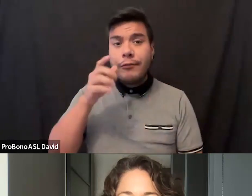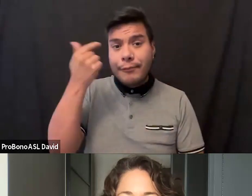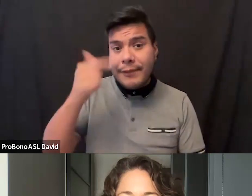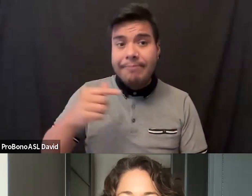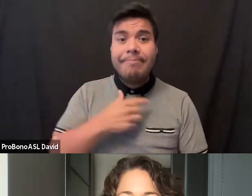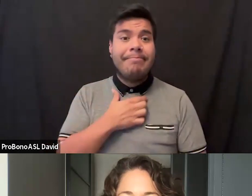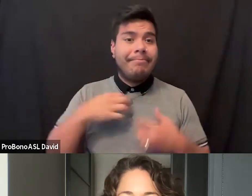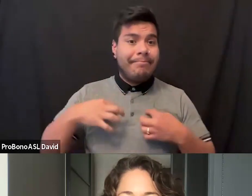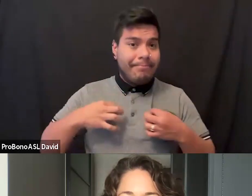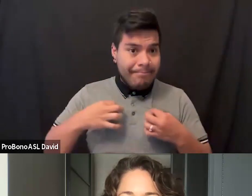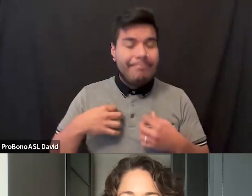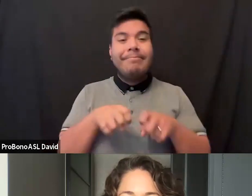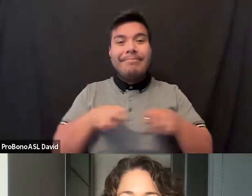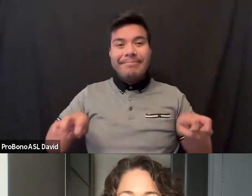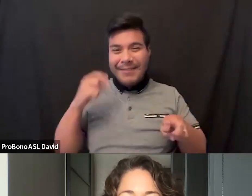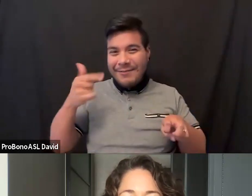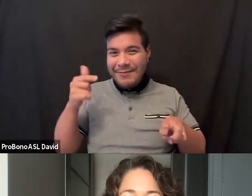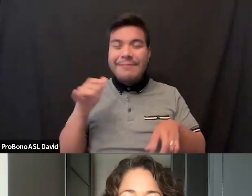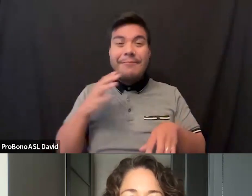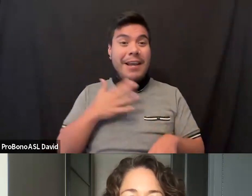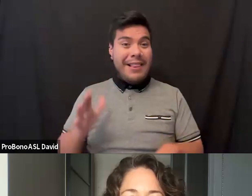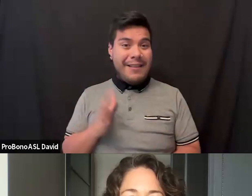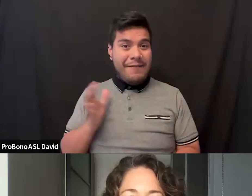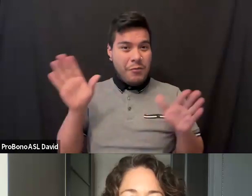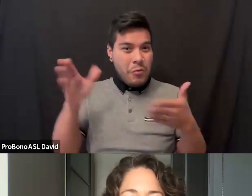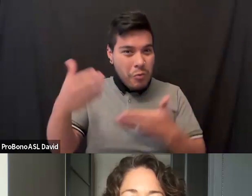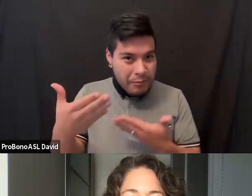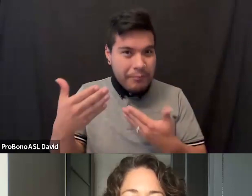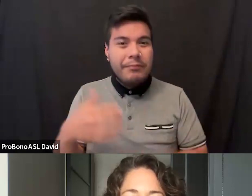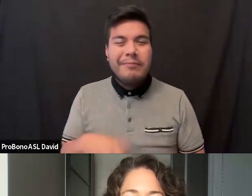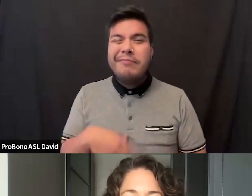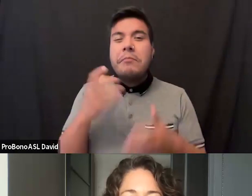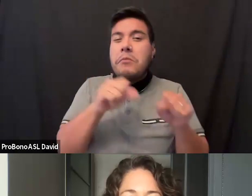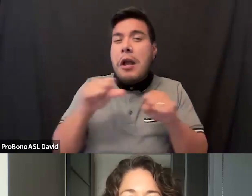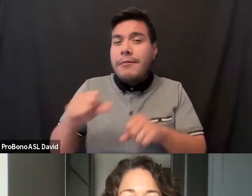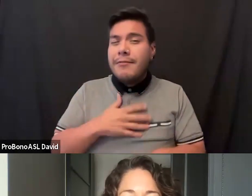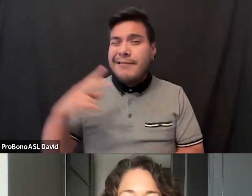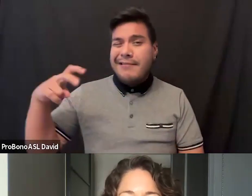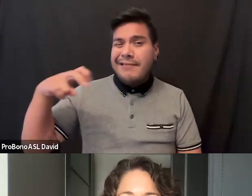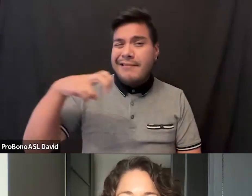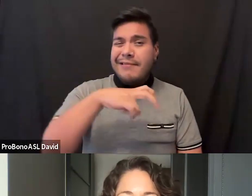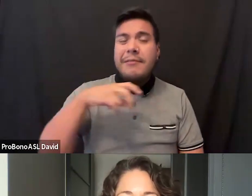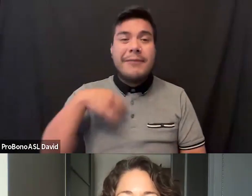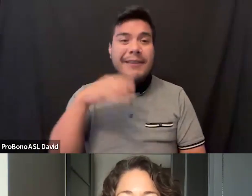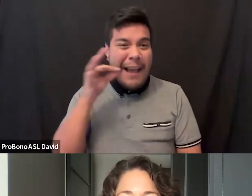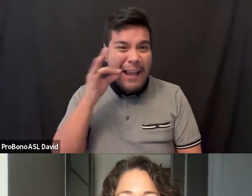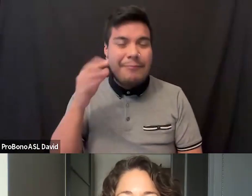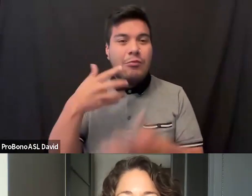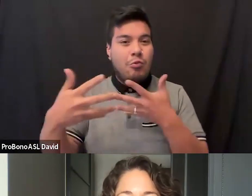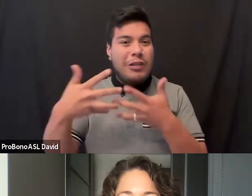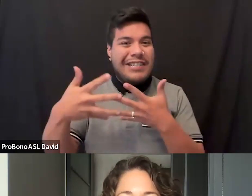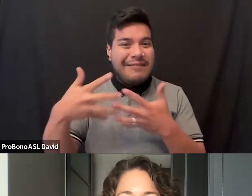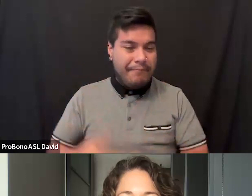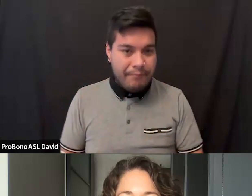green velvet couch in my own living room. And there might be a big gray cat walking past every so often. Beyond